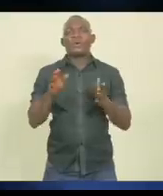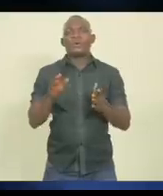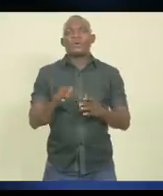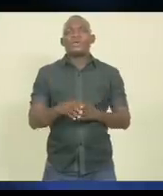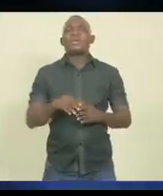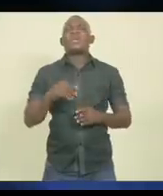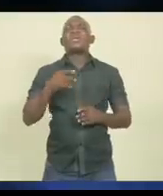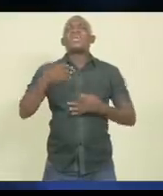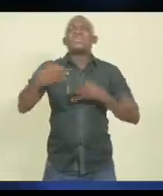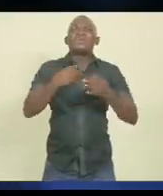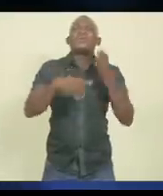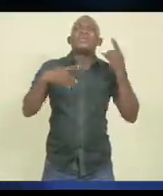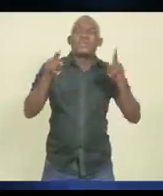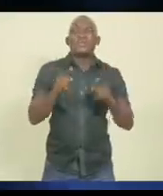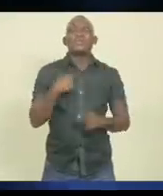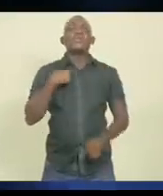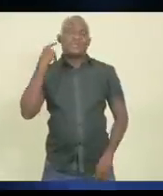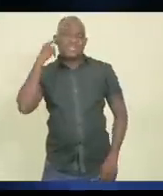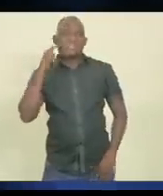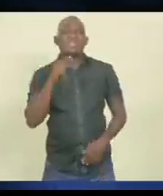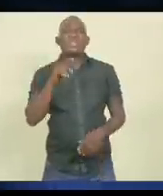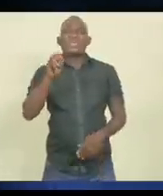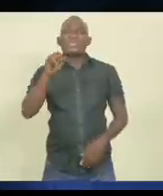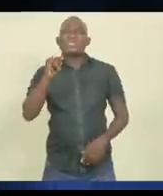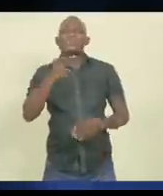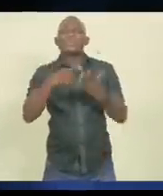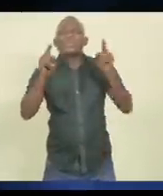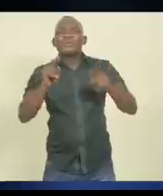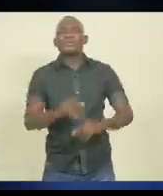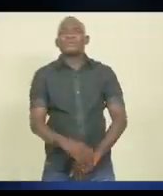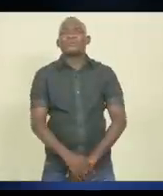Just talk to me whenever you're ready.